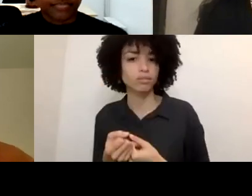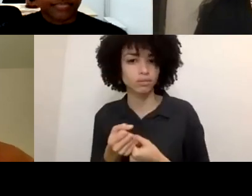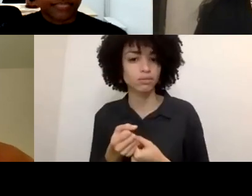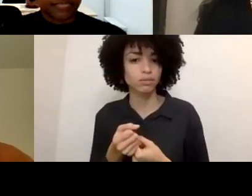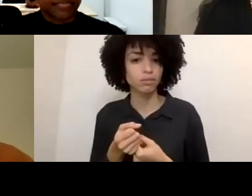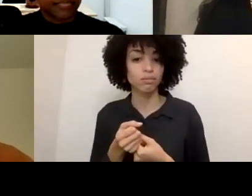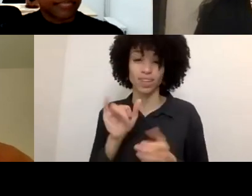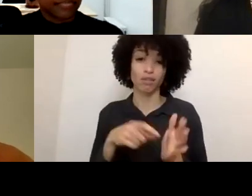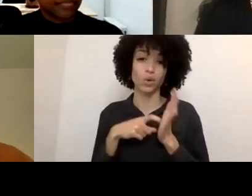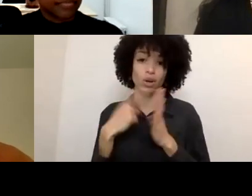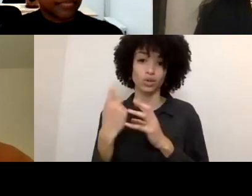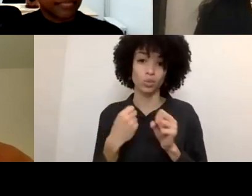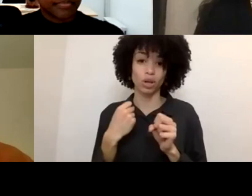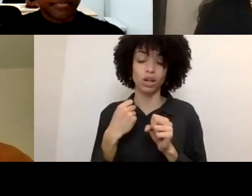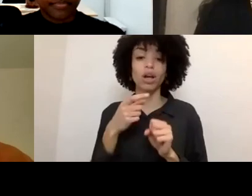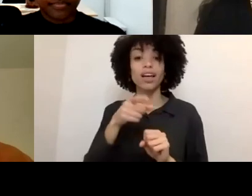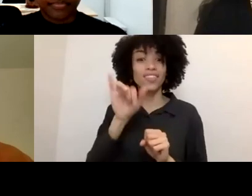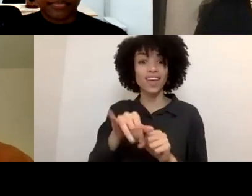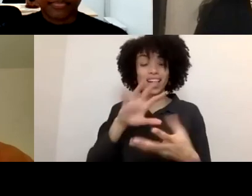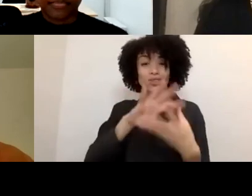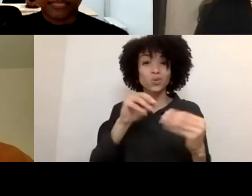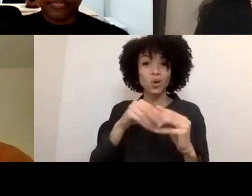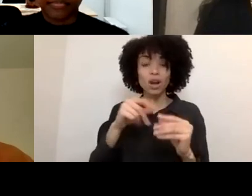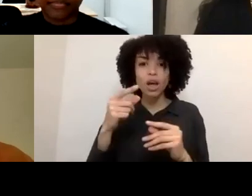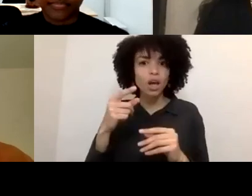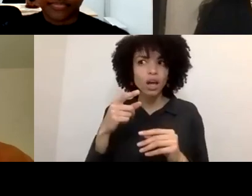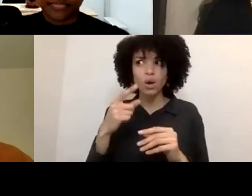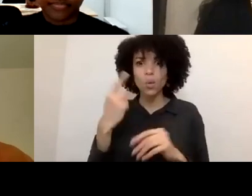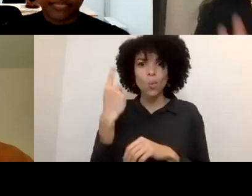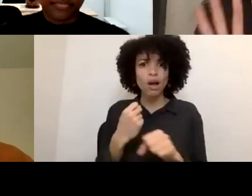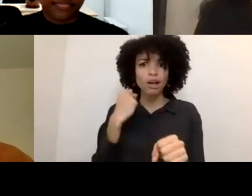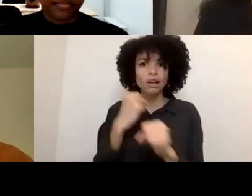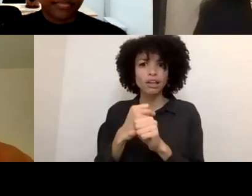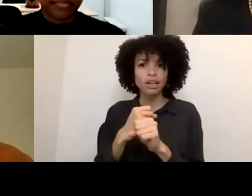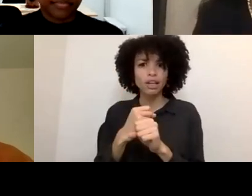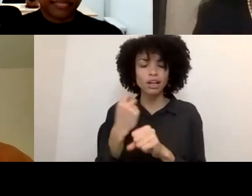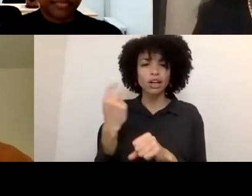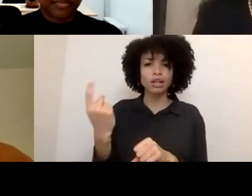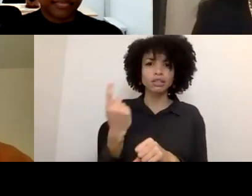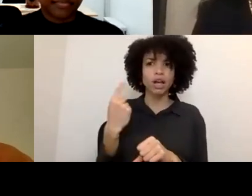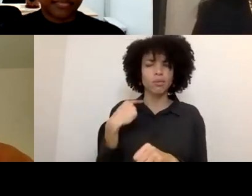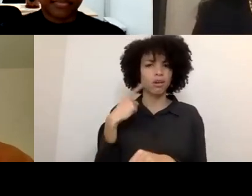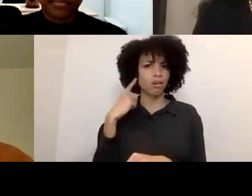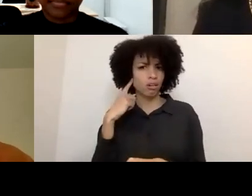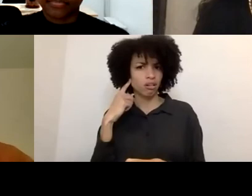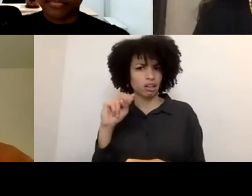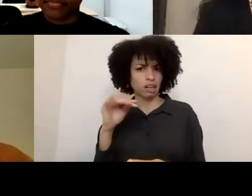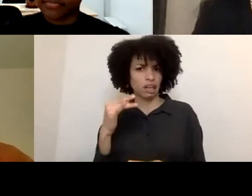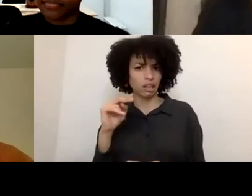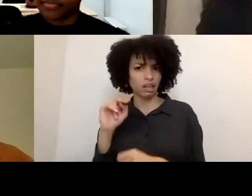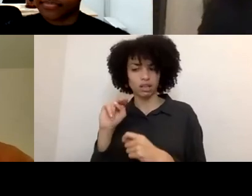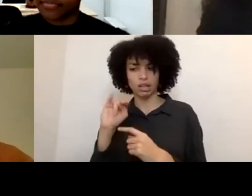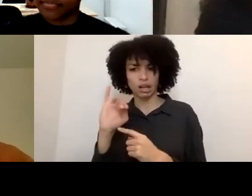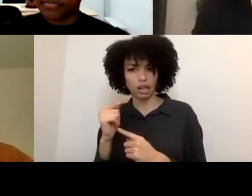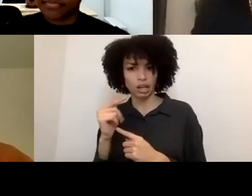a year for someone to come forward and said, "Oh, I was hearing something strange." So